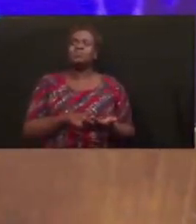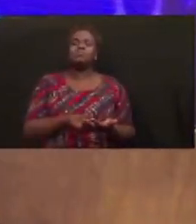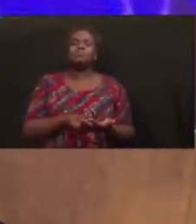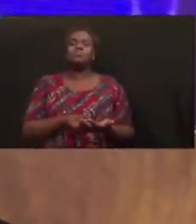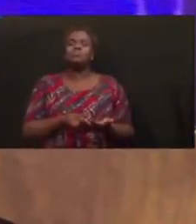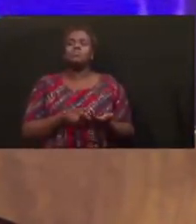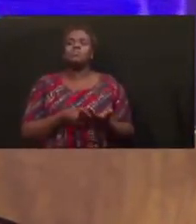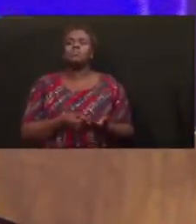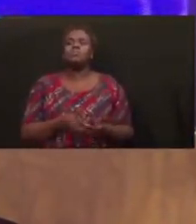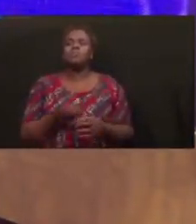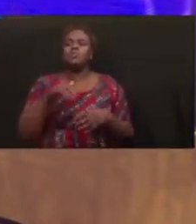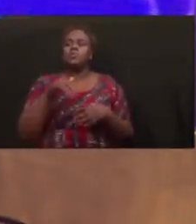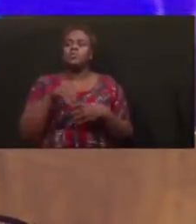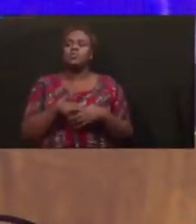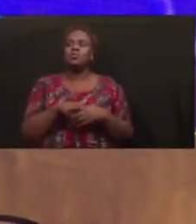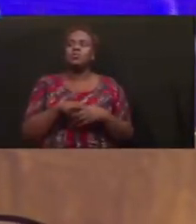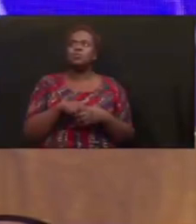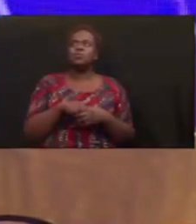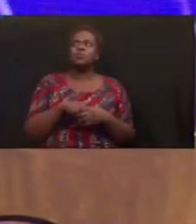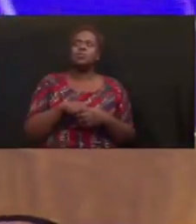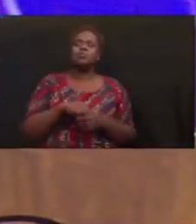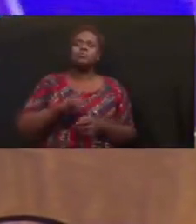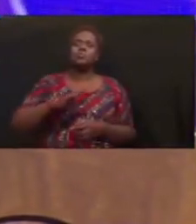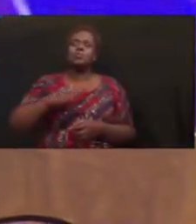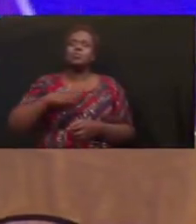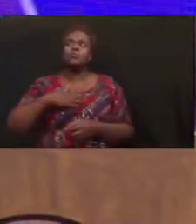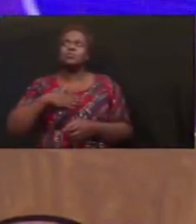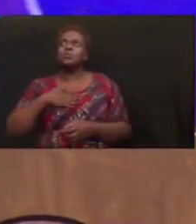glorified. In my life,